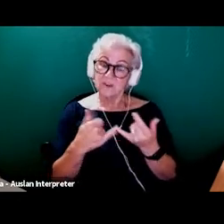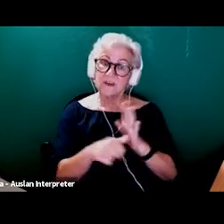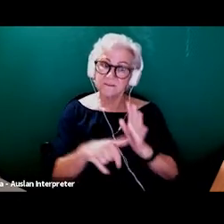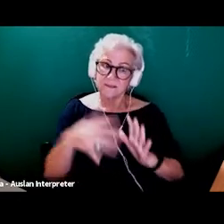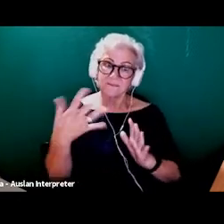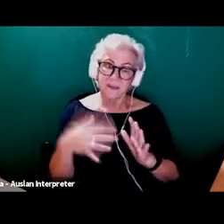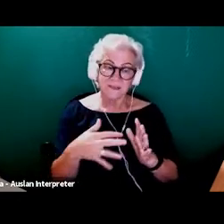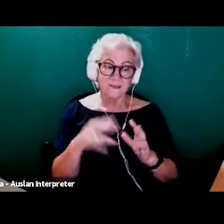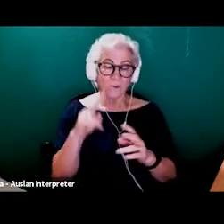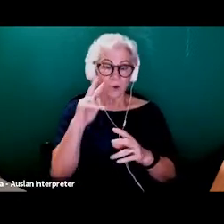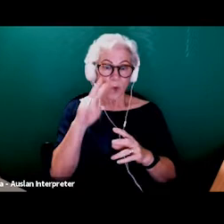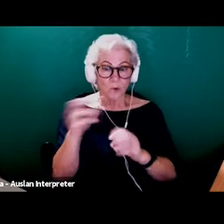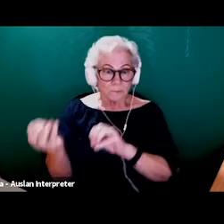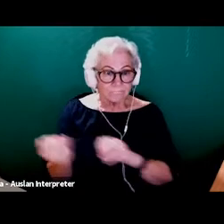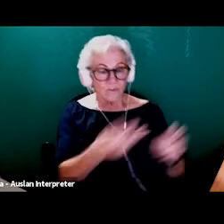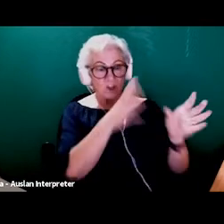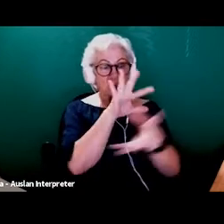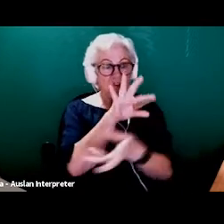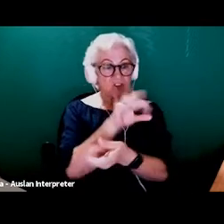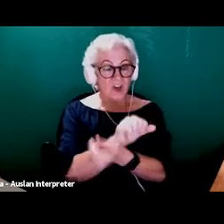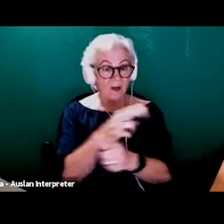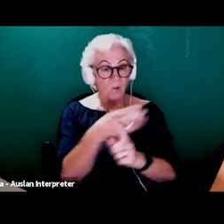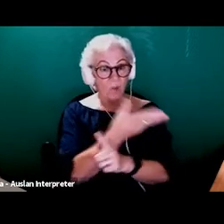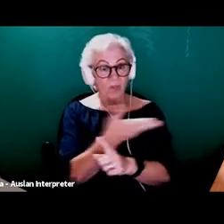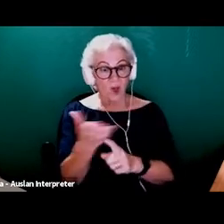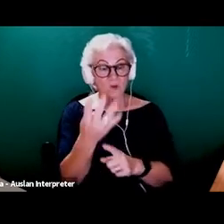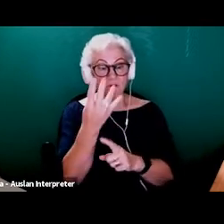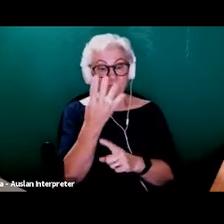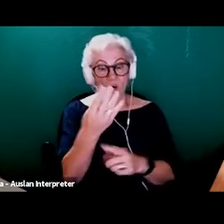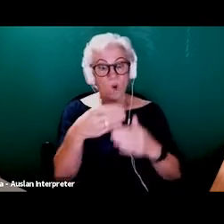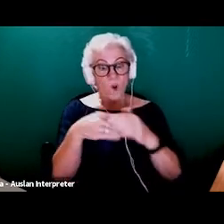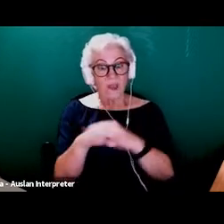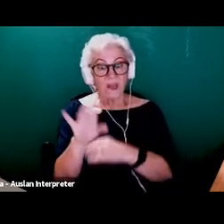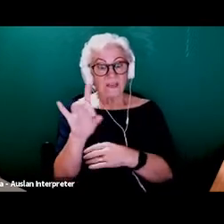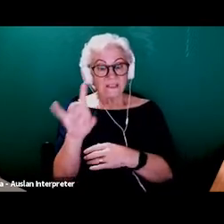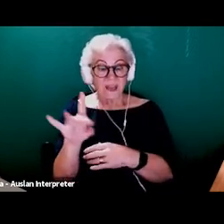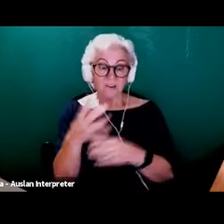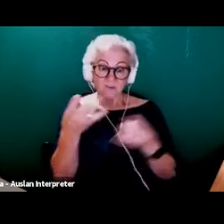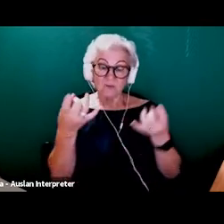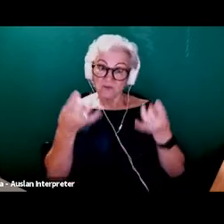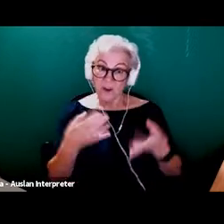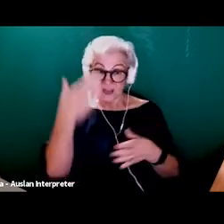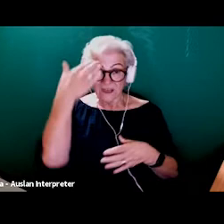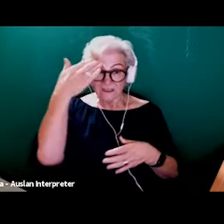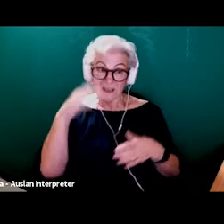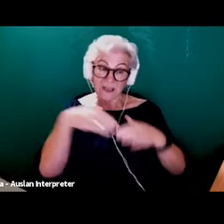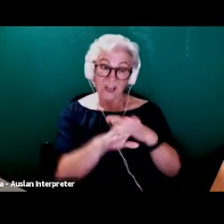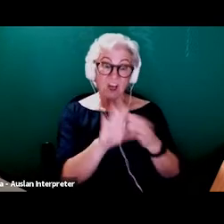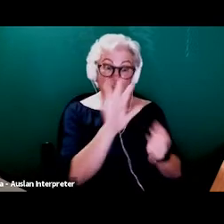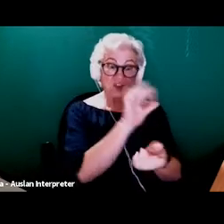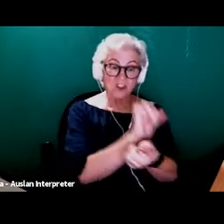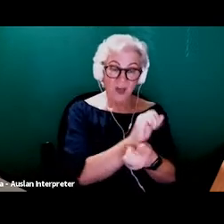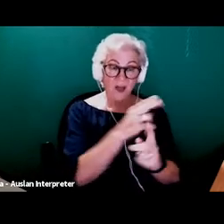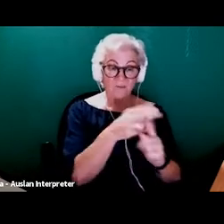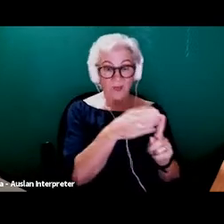costs of incarceration of this cohort, of whom 4 in 10 had experienced incarceration over a 12-year period, the